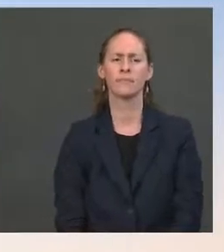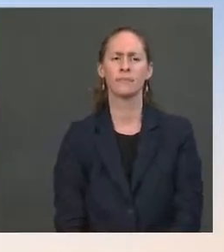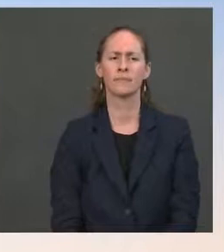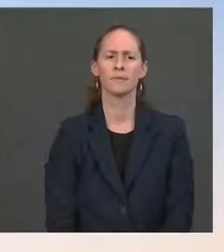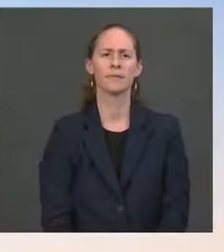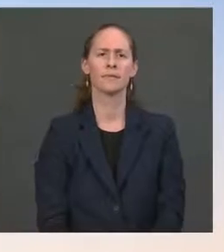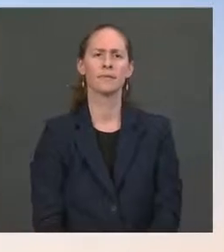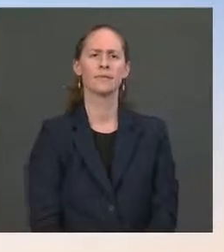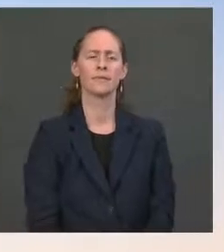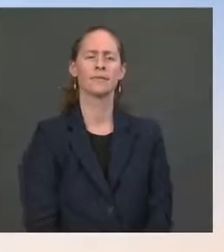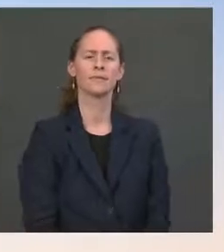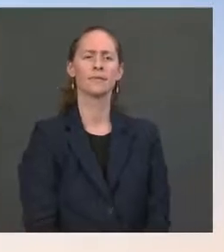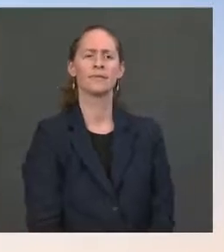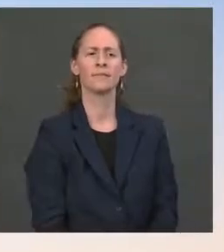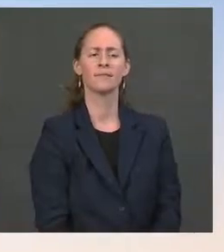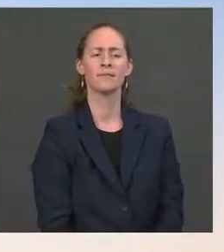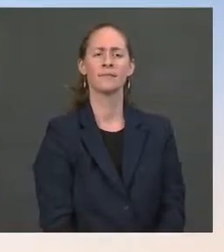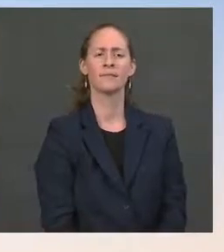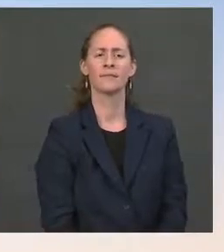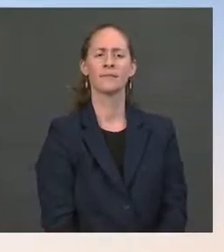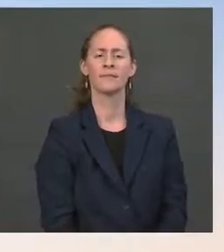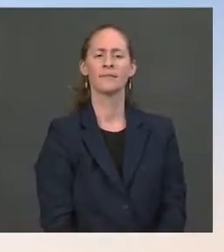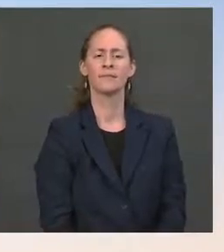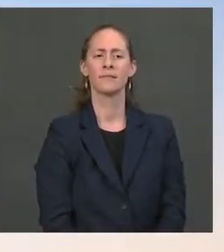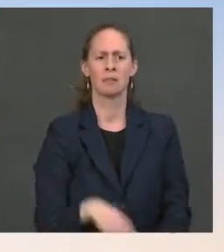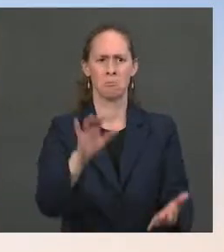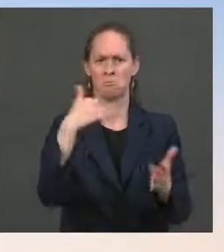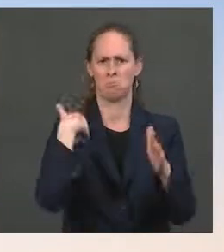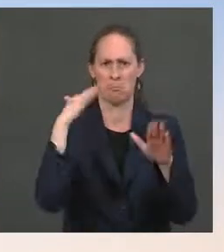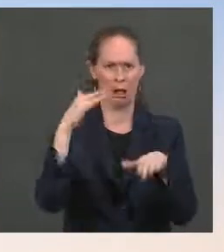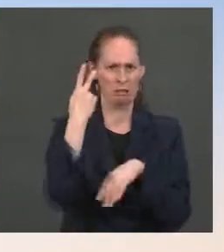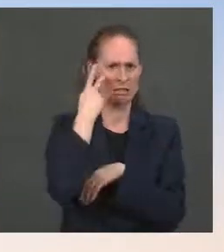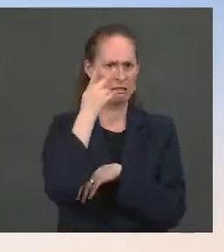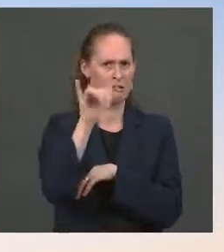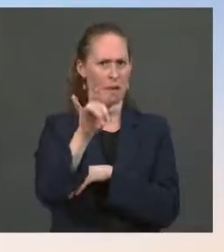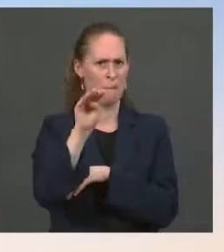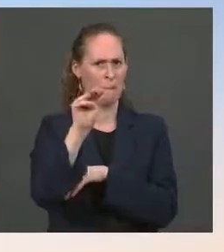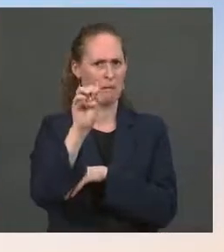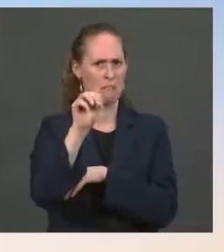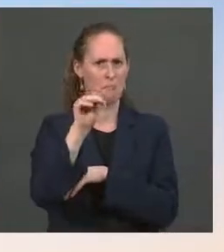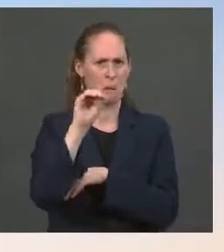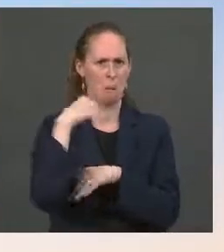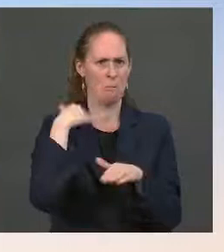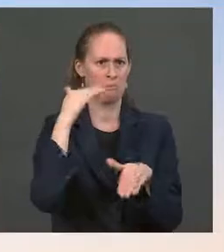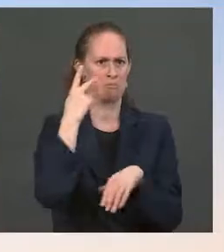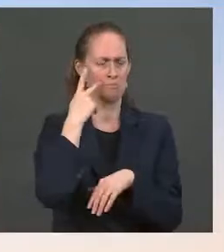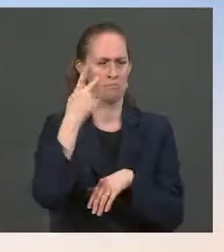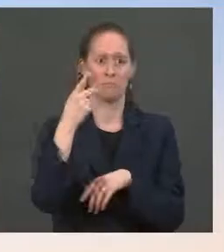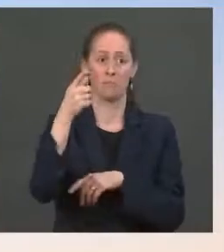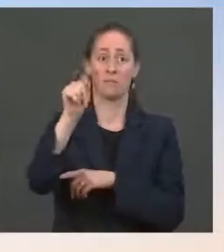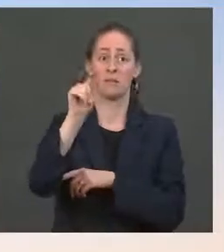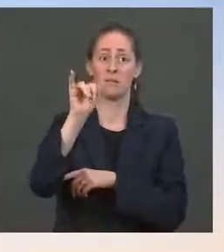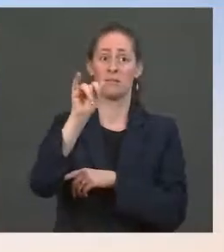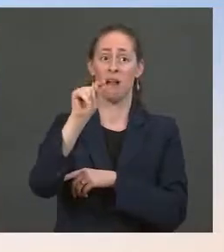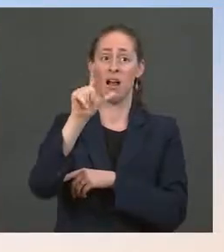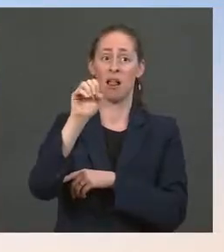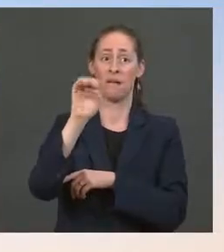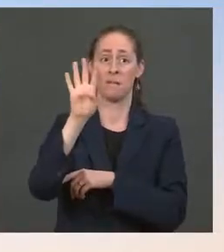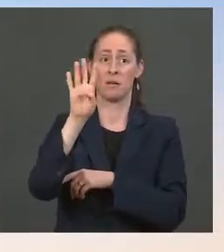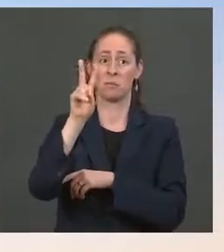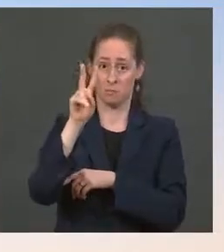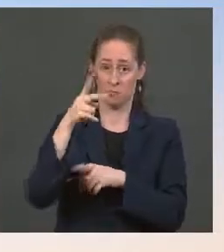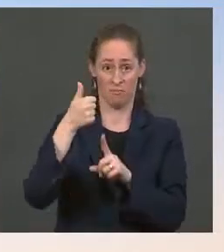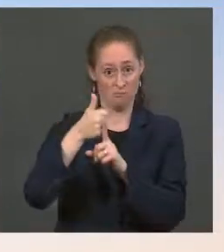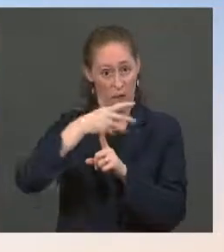sure when it came out. That's fine, please do. I would say that we don't see Title 42 as an immigration policy. It